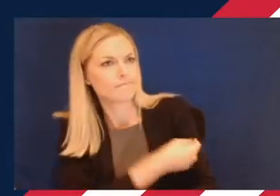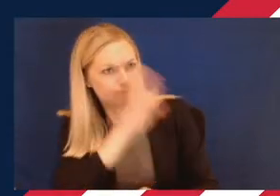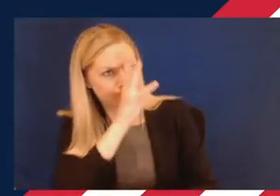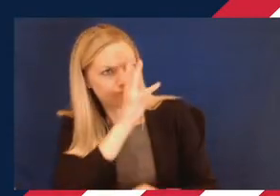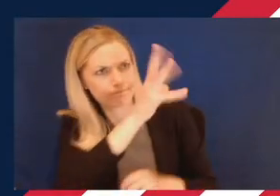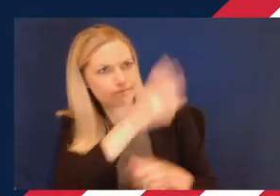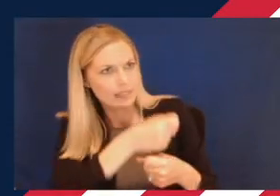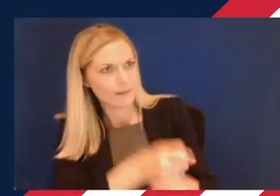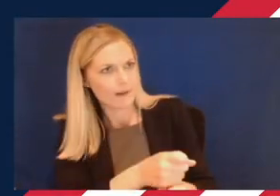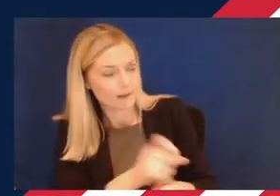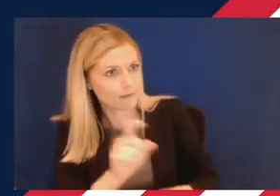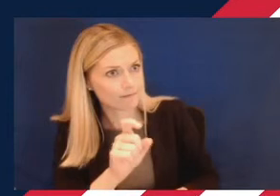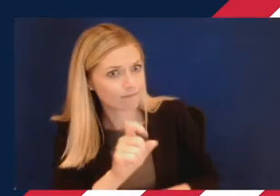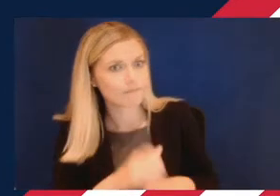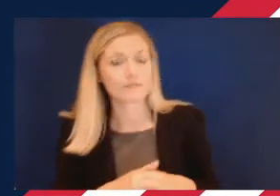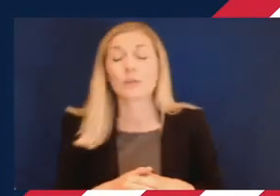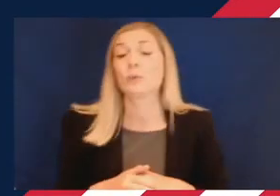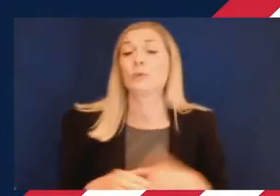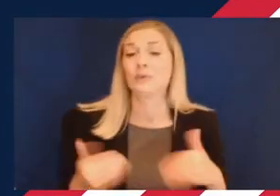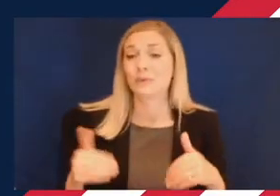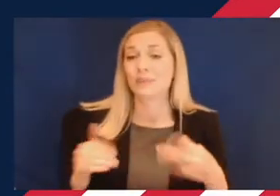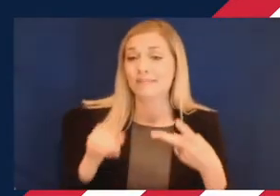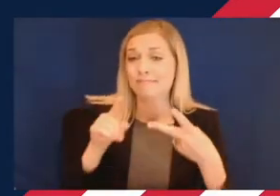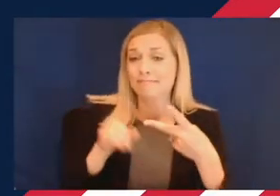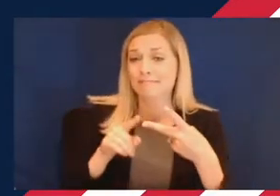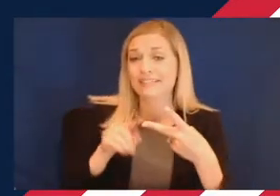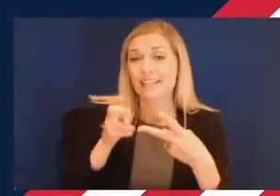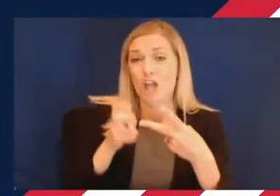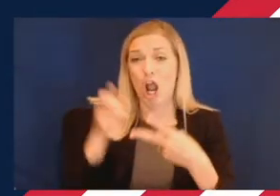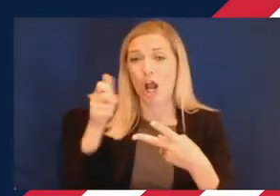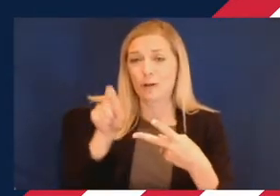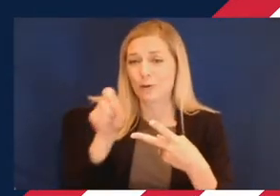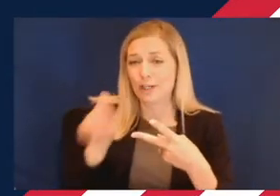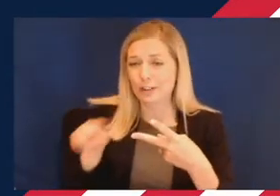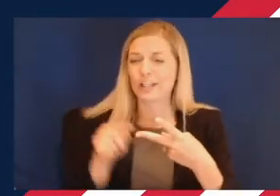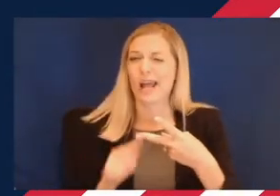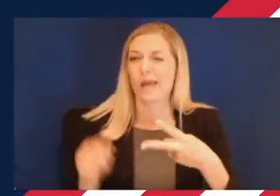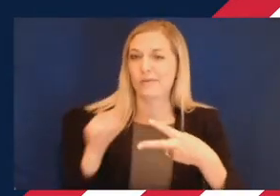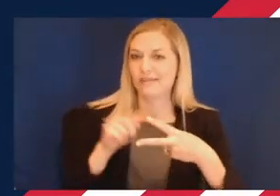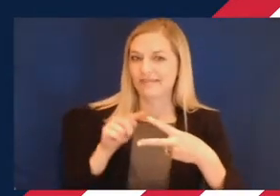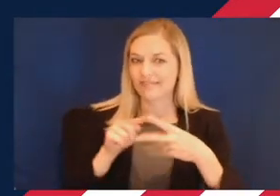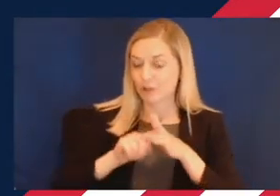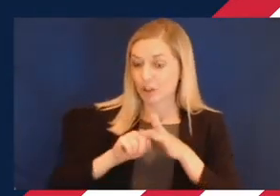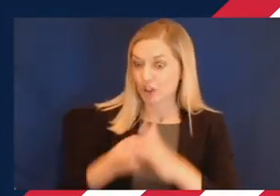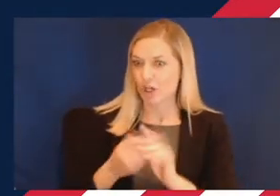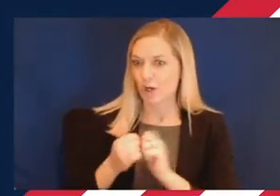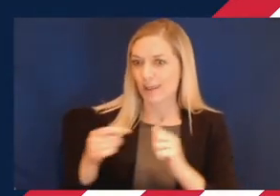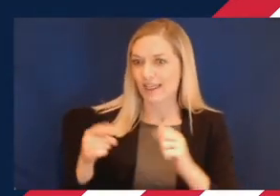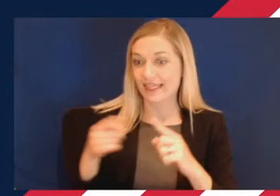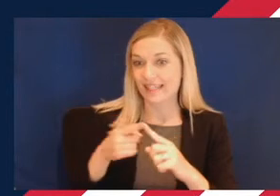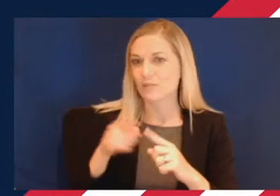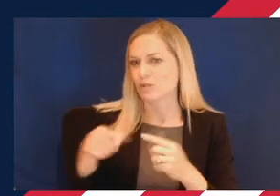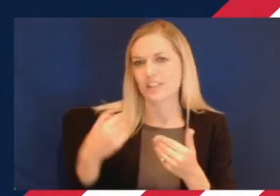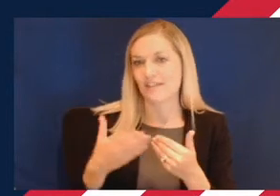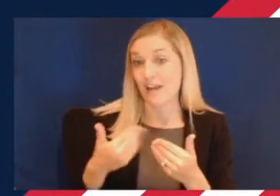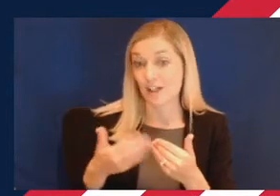That is the harder question. So I'll start with the first one, which is very easy as